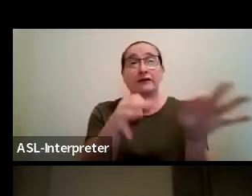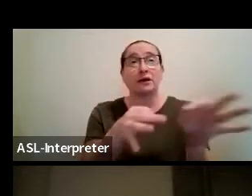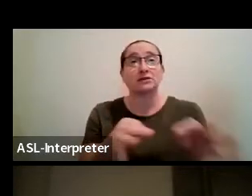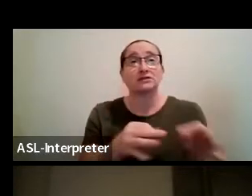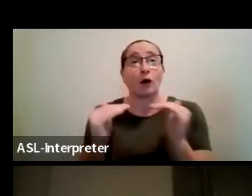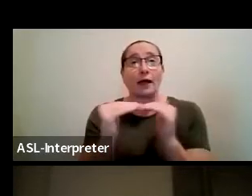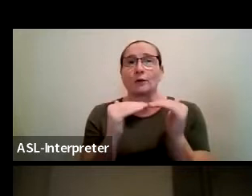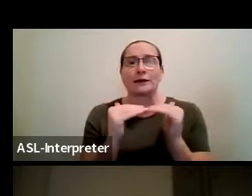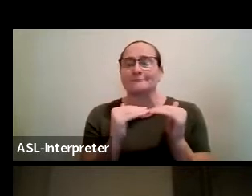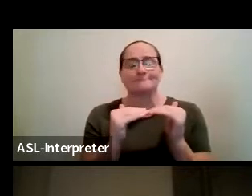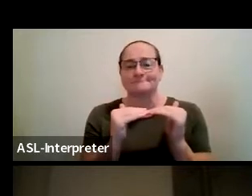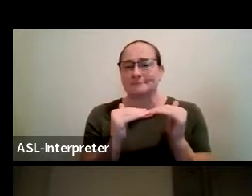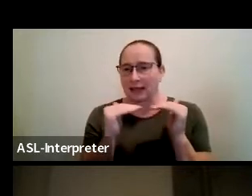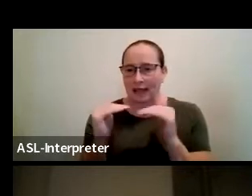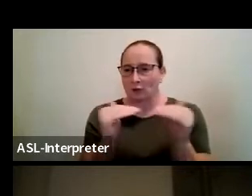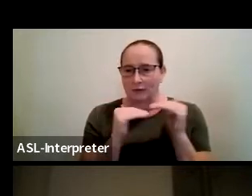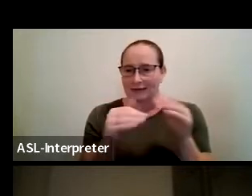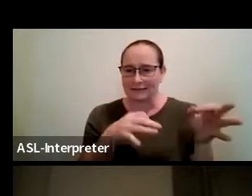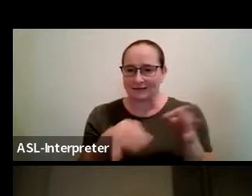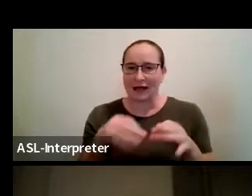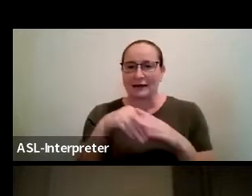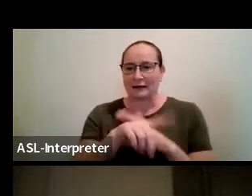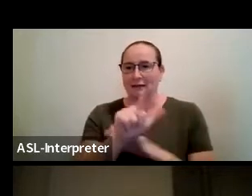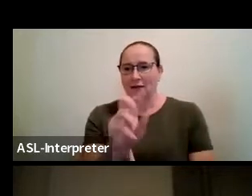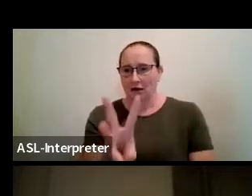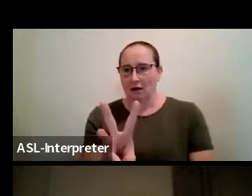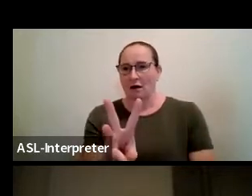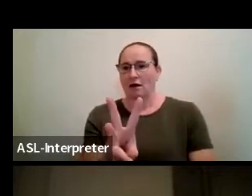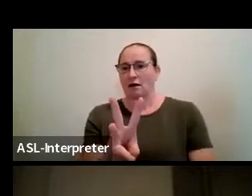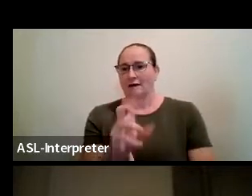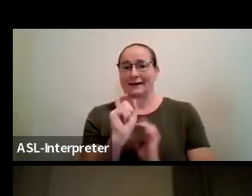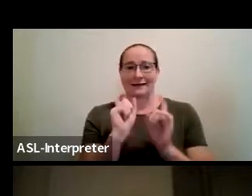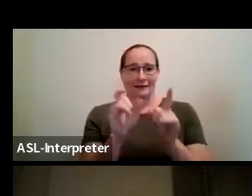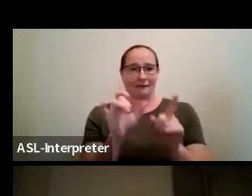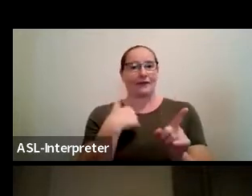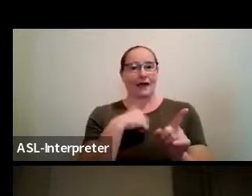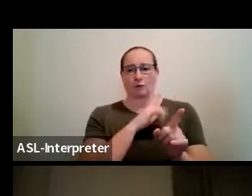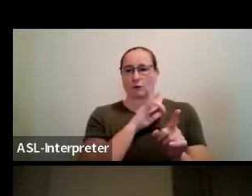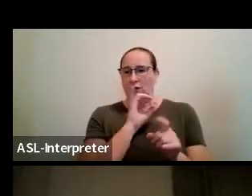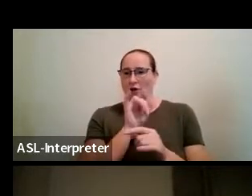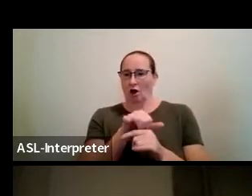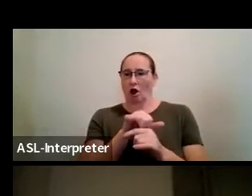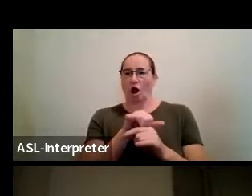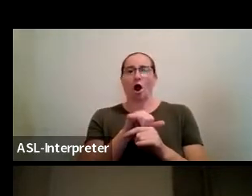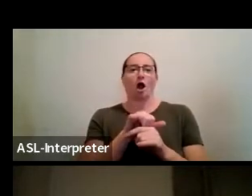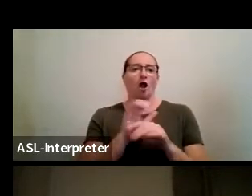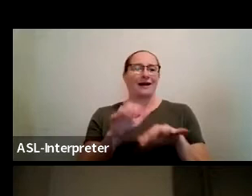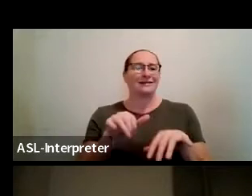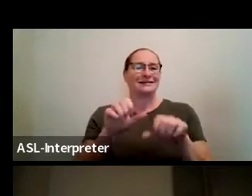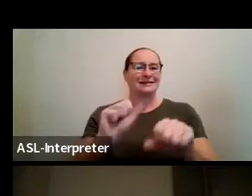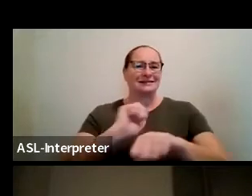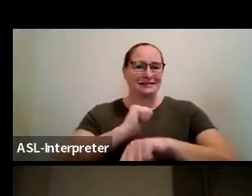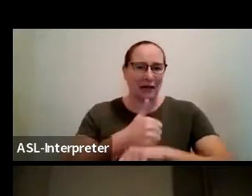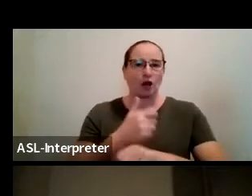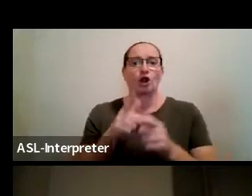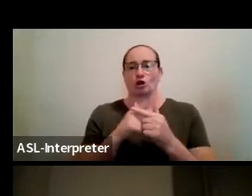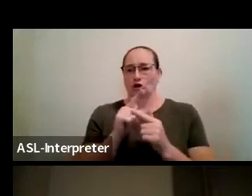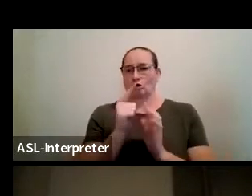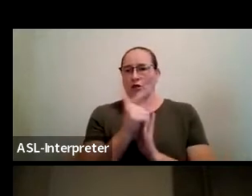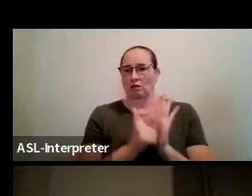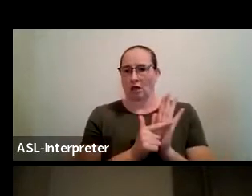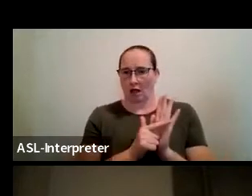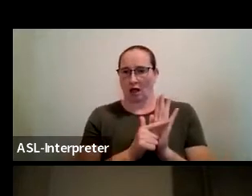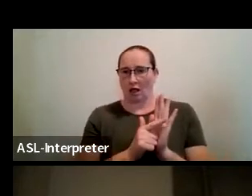not a thing. Equity is defined in the law. And given that we are dealing with settler laws, there is an entire body of law